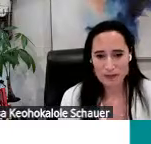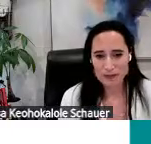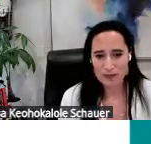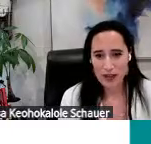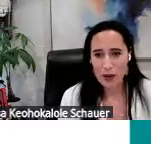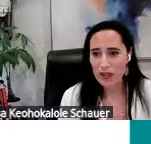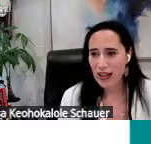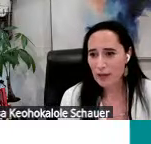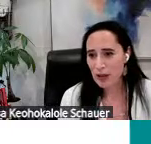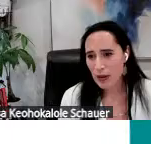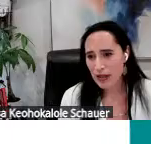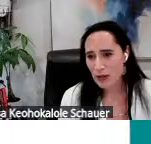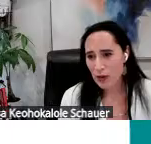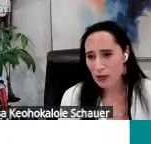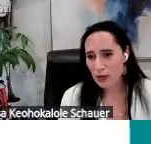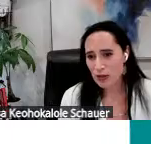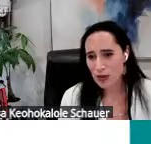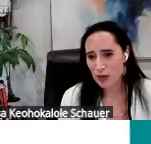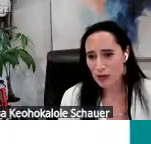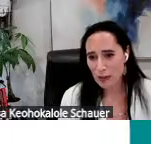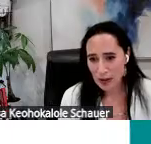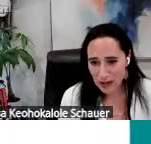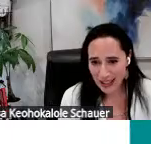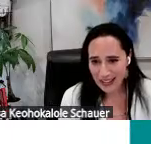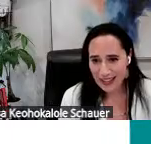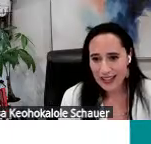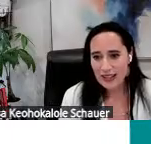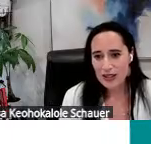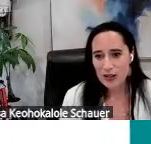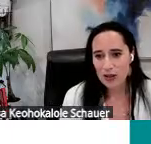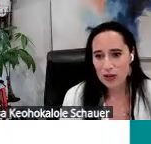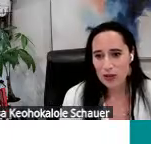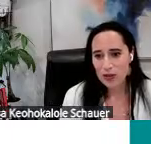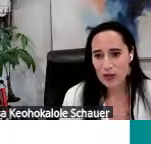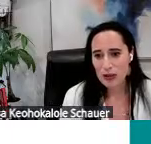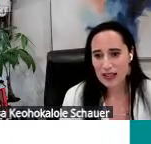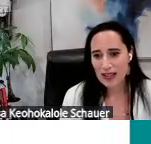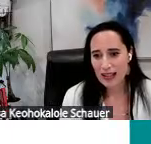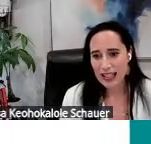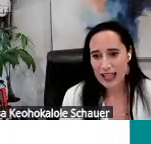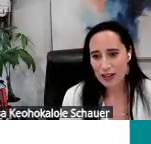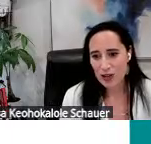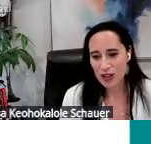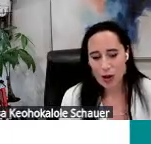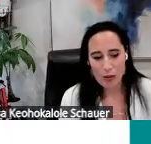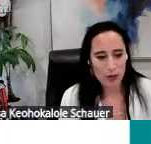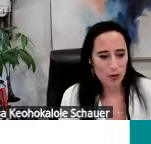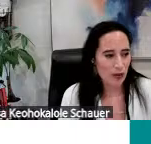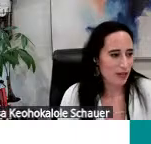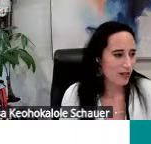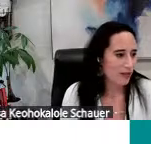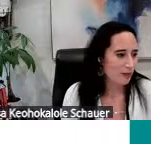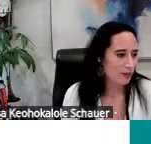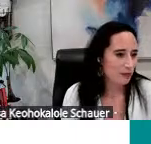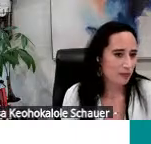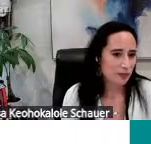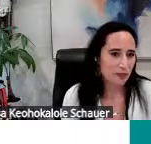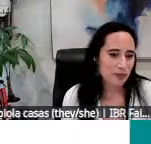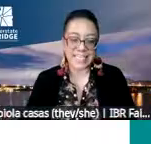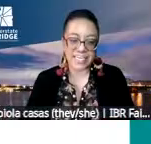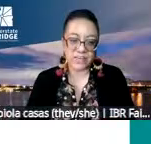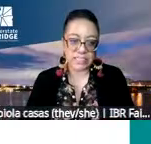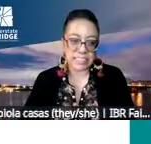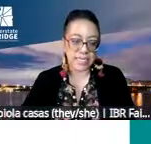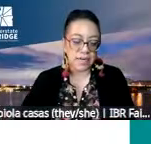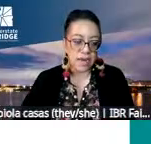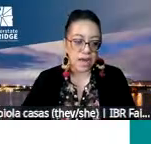forward. With that, I'm going to pass it over to Fabiola to speak to the EAG accomplishments. Right.